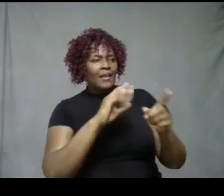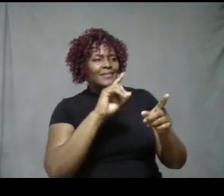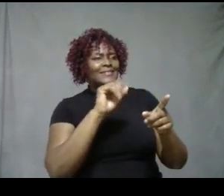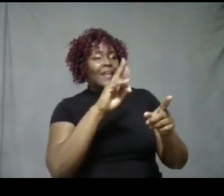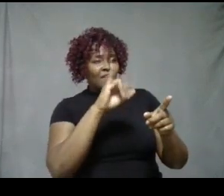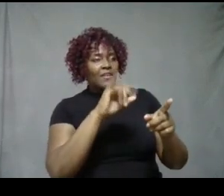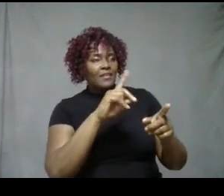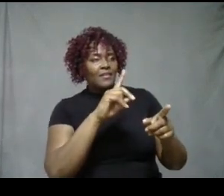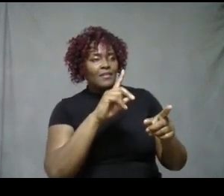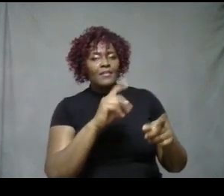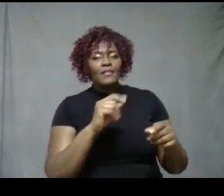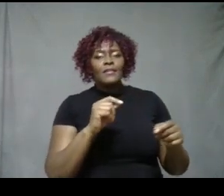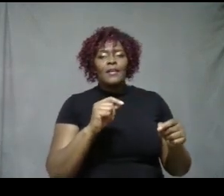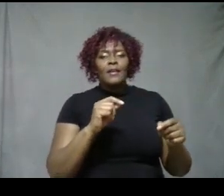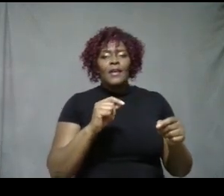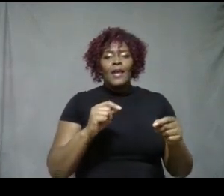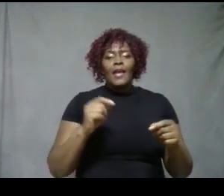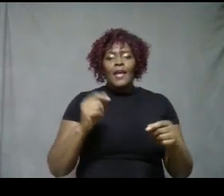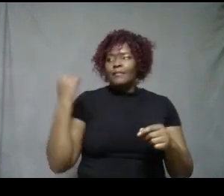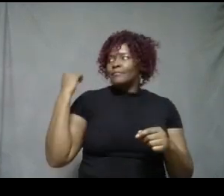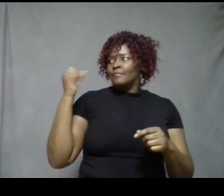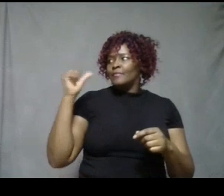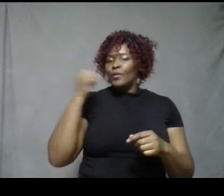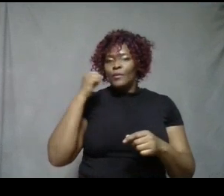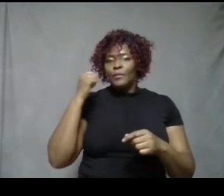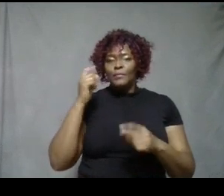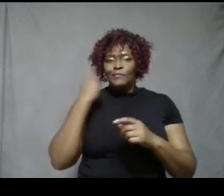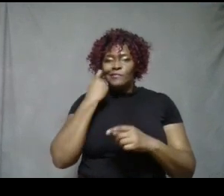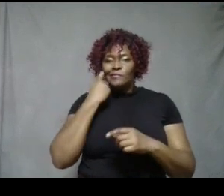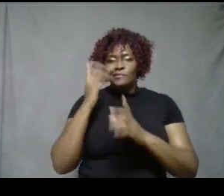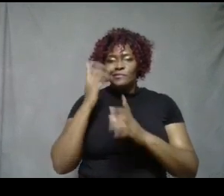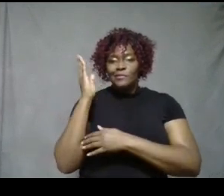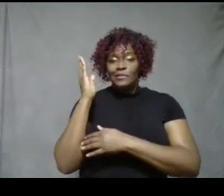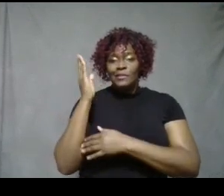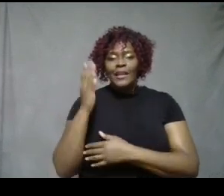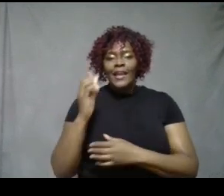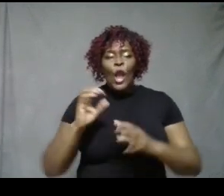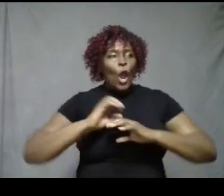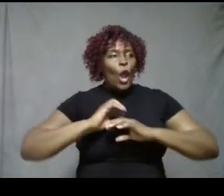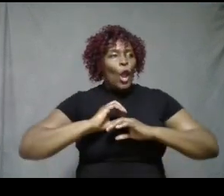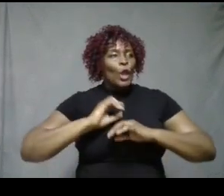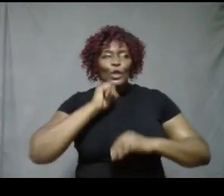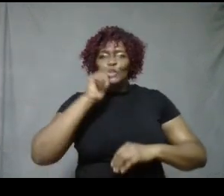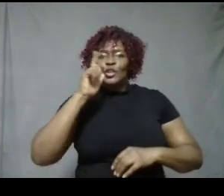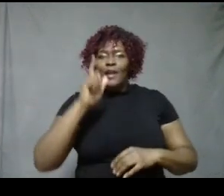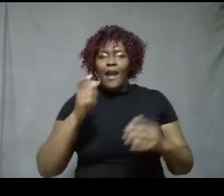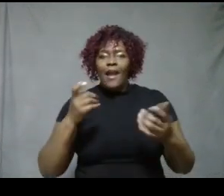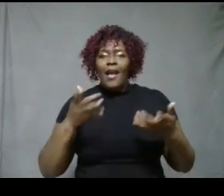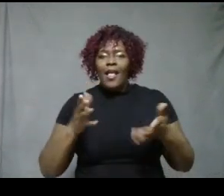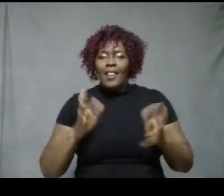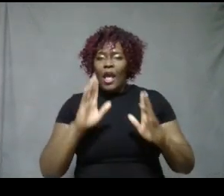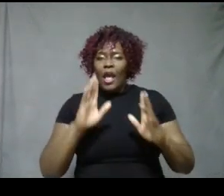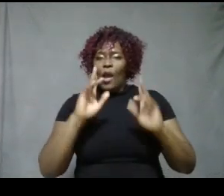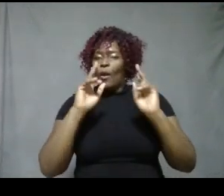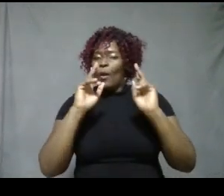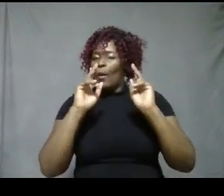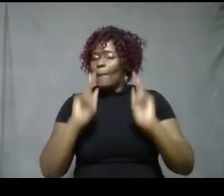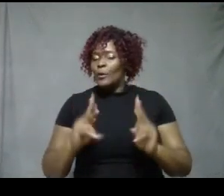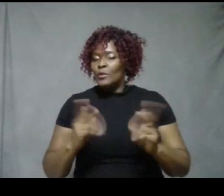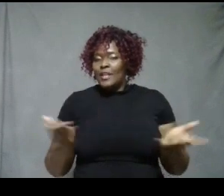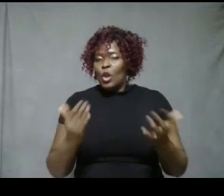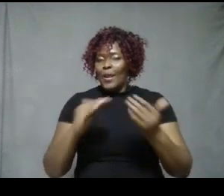and the current speaker that this spoke, that you should not have somebody in this city who is filing